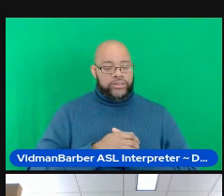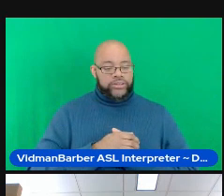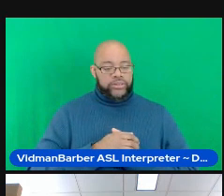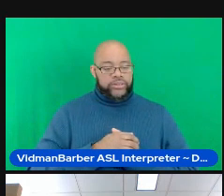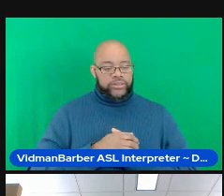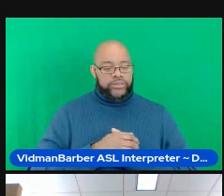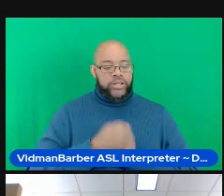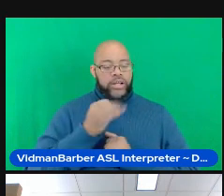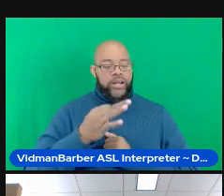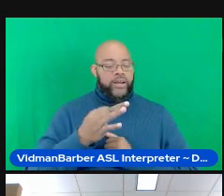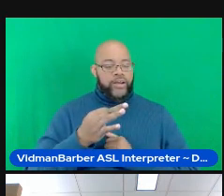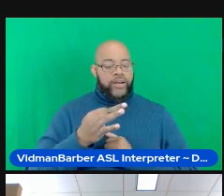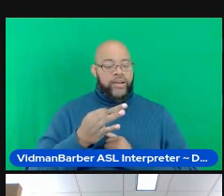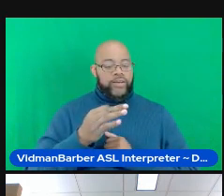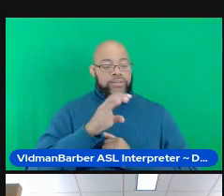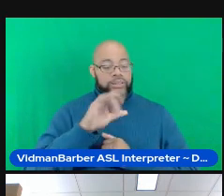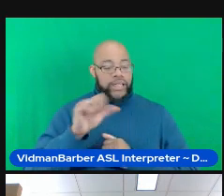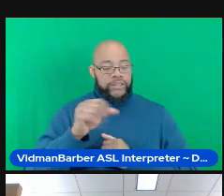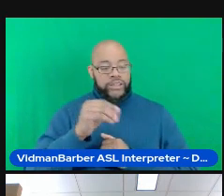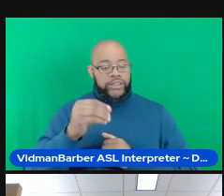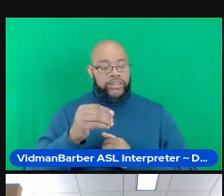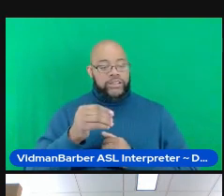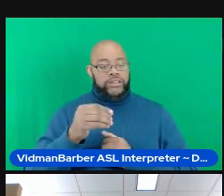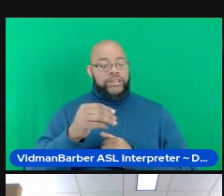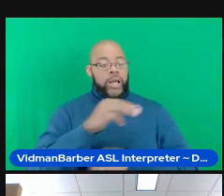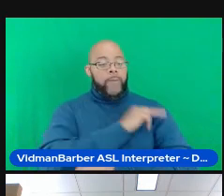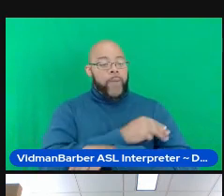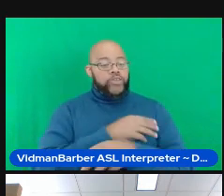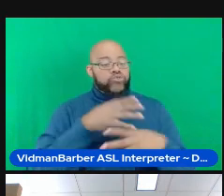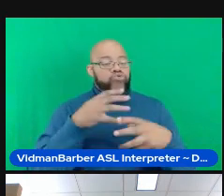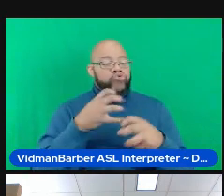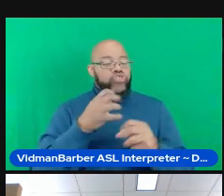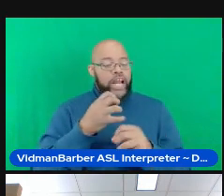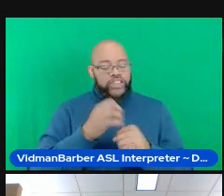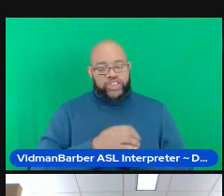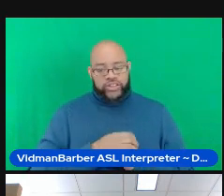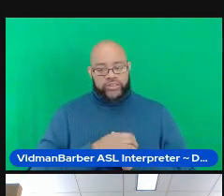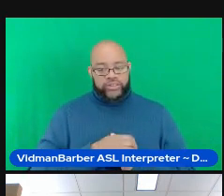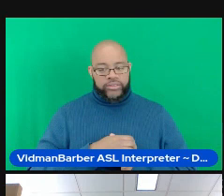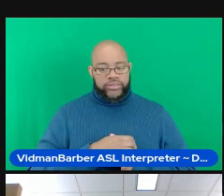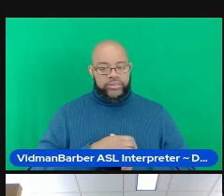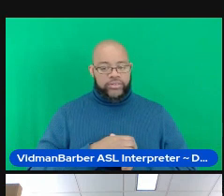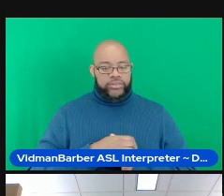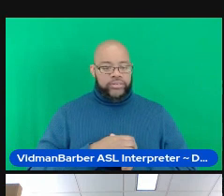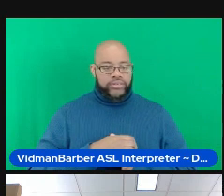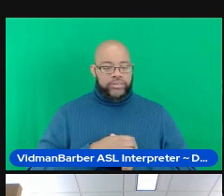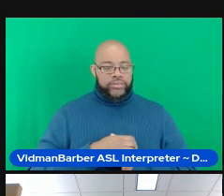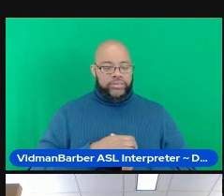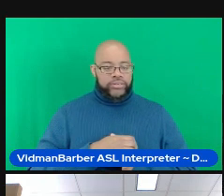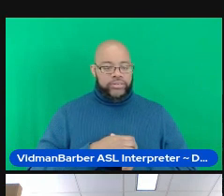the blood vessels and also smooth muscle contraction, leading to the clinical manifestation of